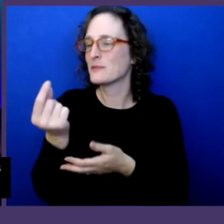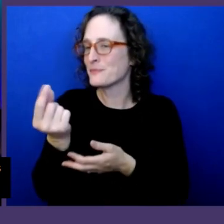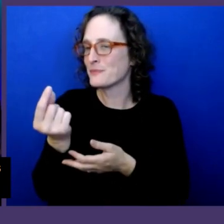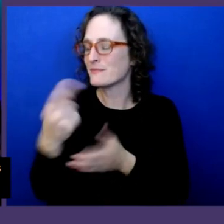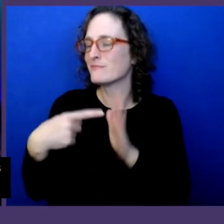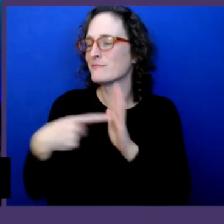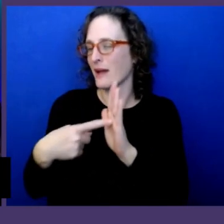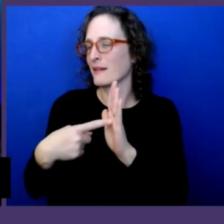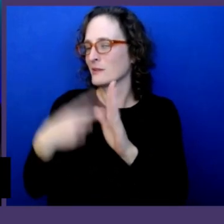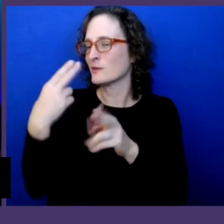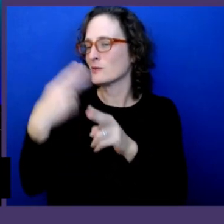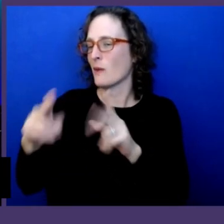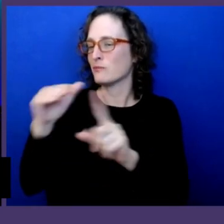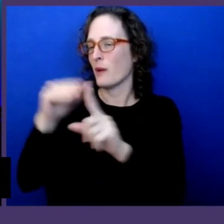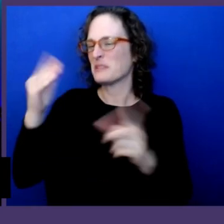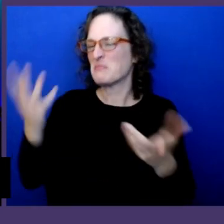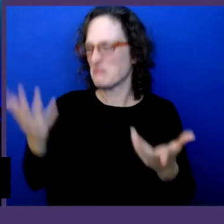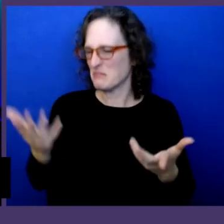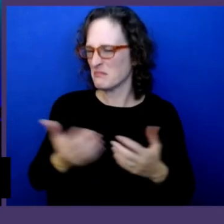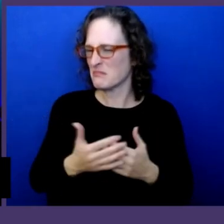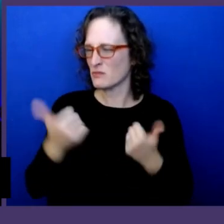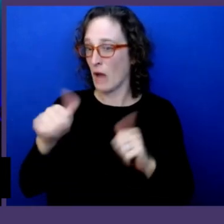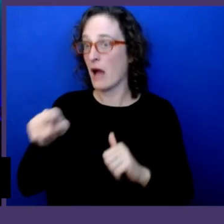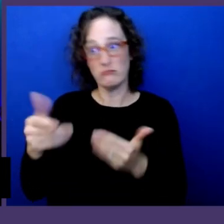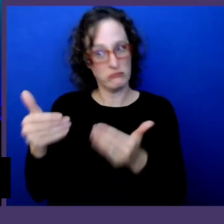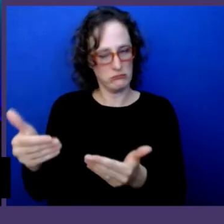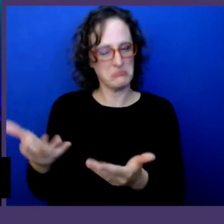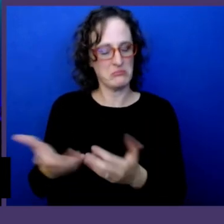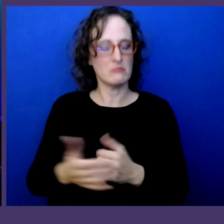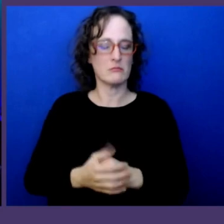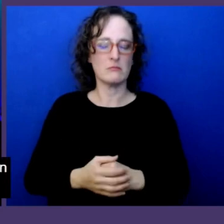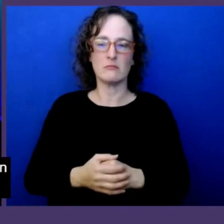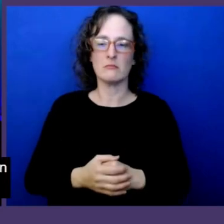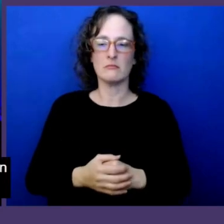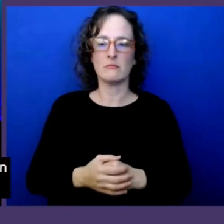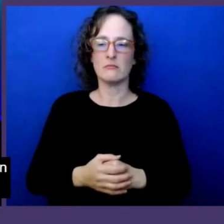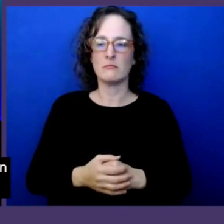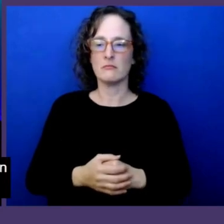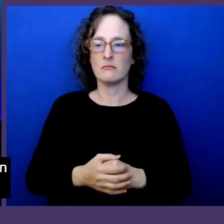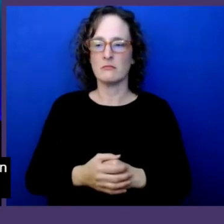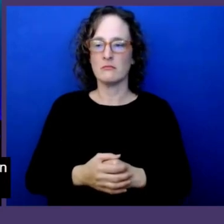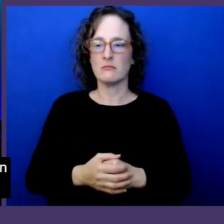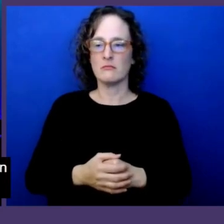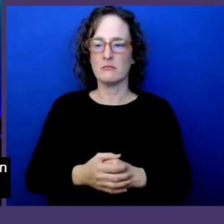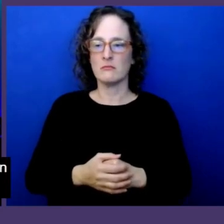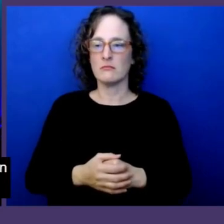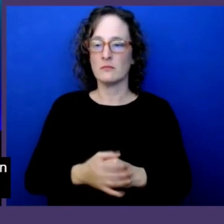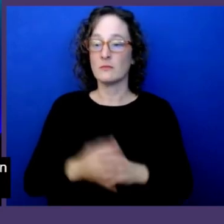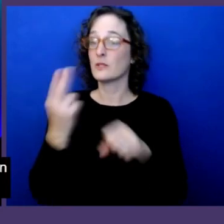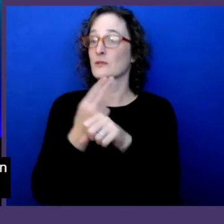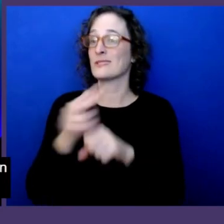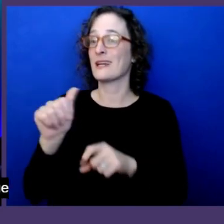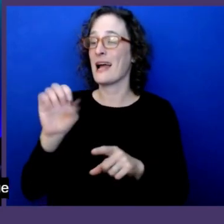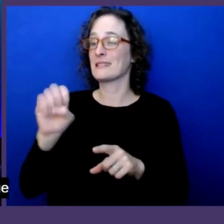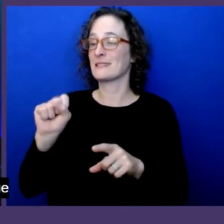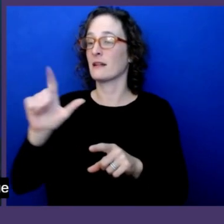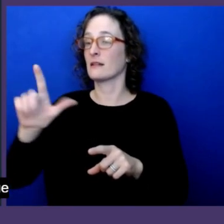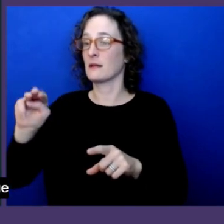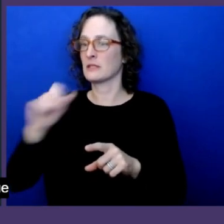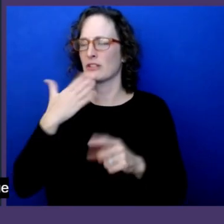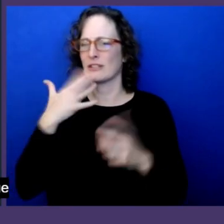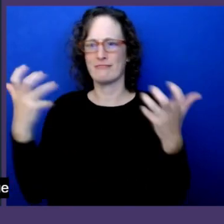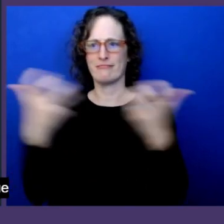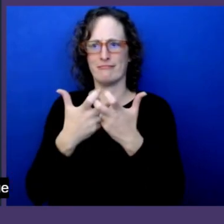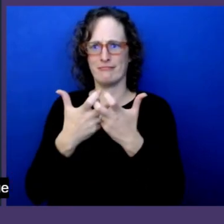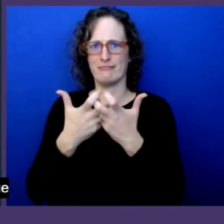I also wanted to say a few words about the use cases in which I think LLMs are currently well suited for. So in particular, note that there's a large number of